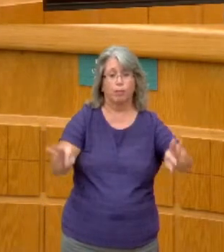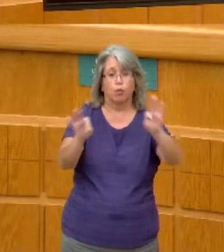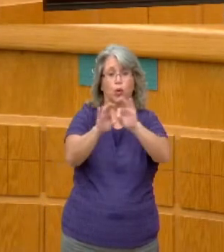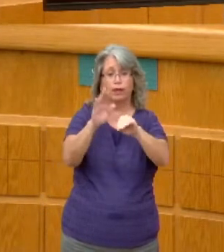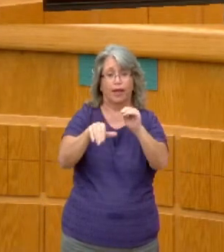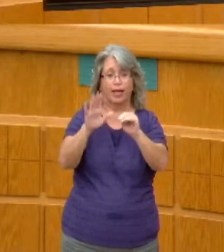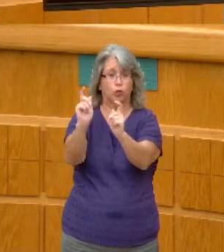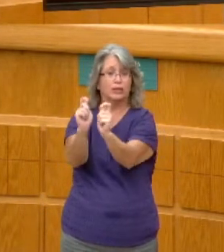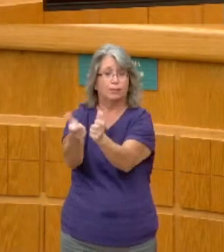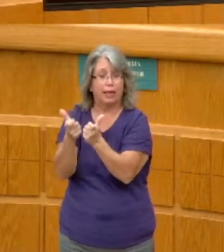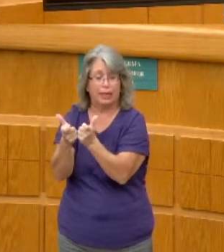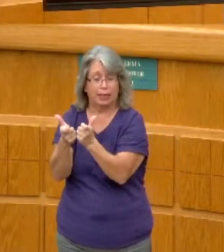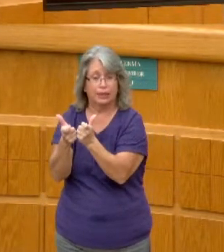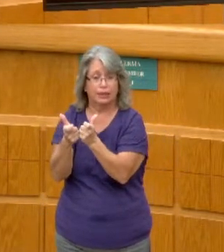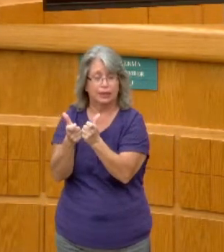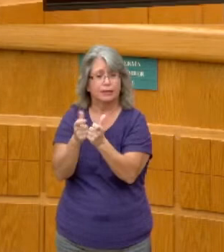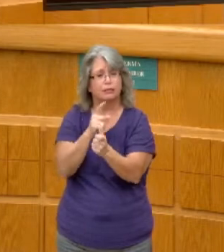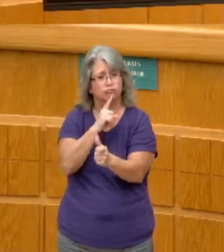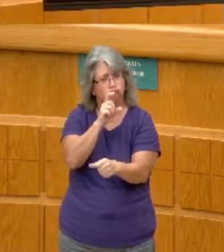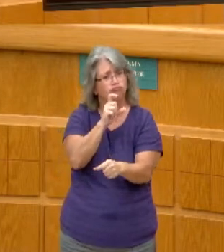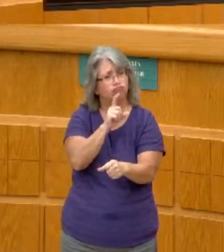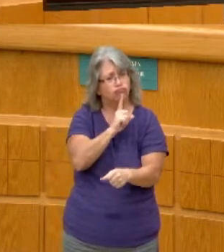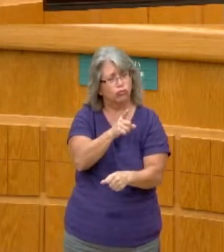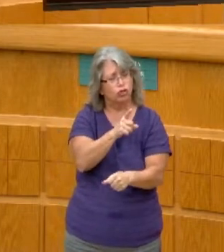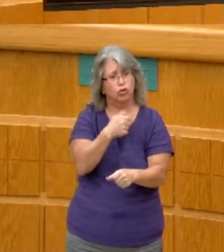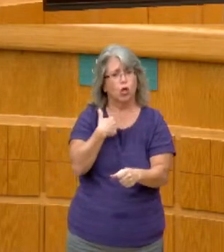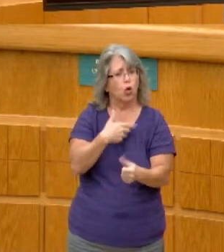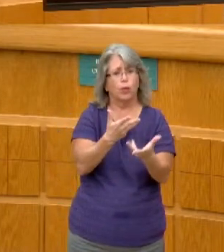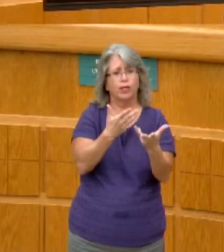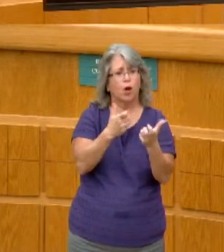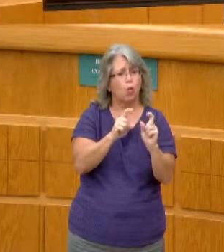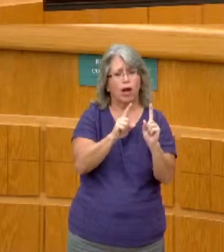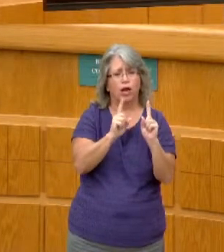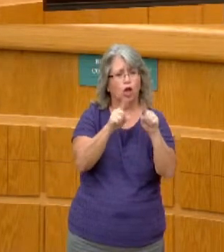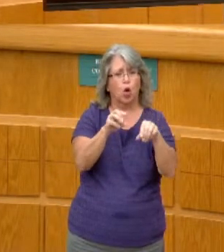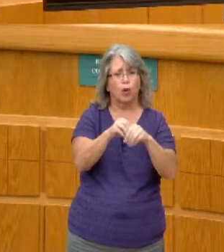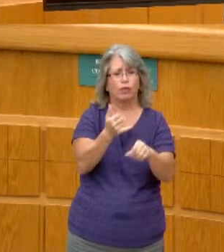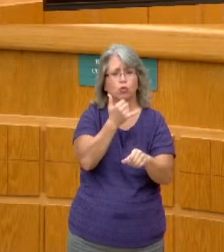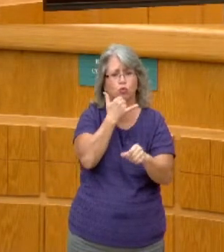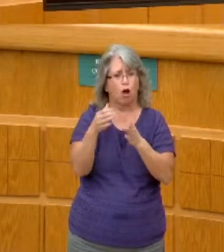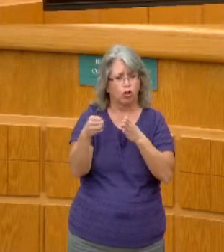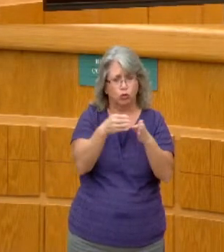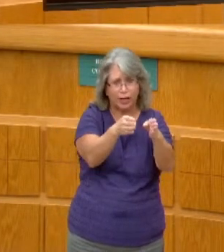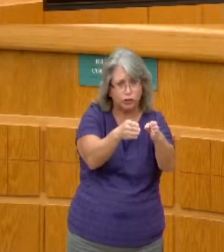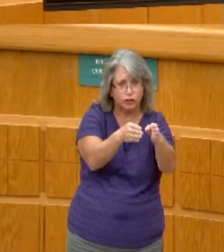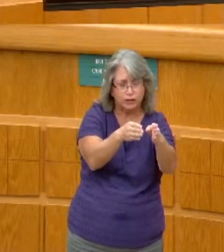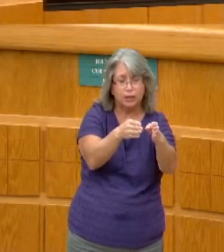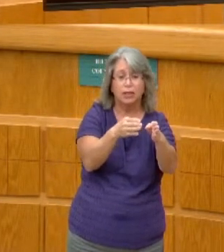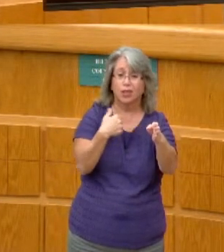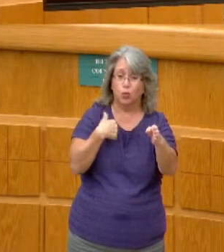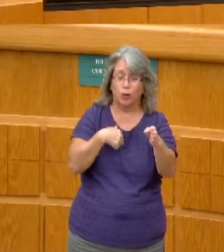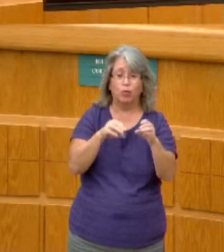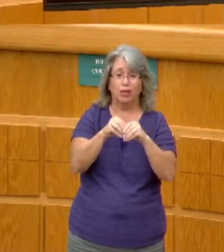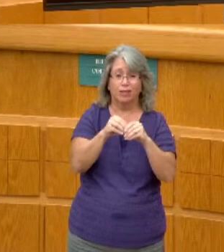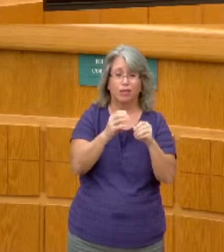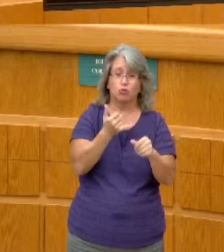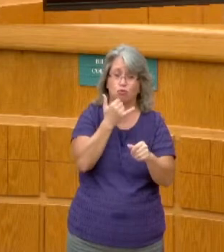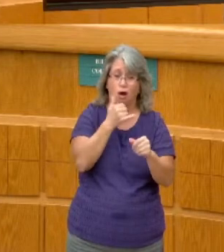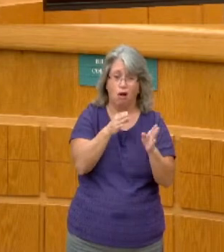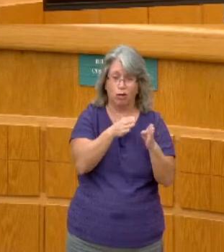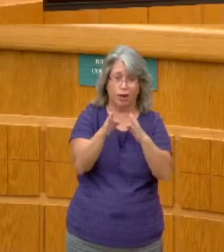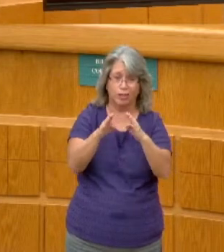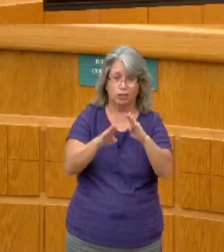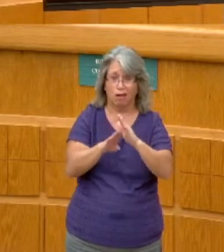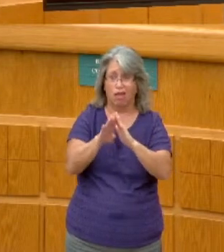We certainly don't want to be going in the wrong direction, and boy, were we going in the wrong direction for too long.